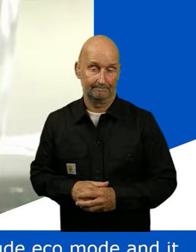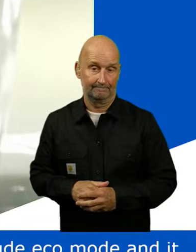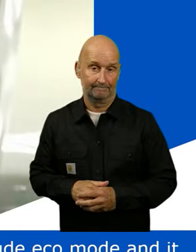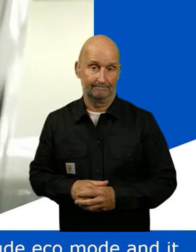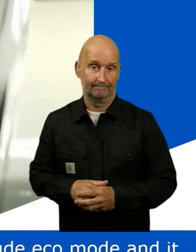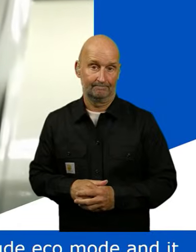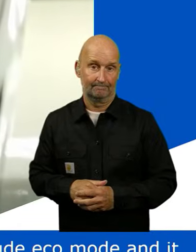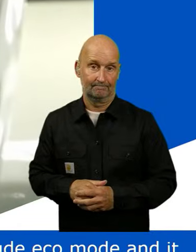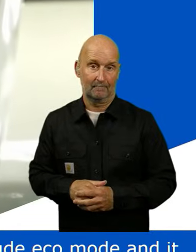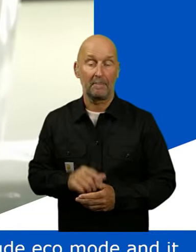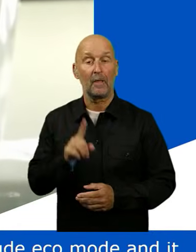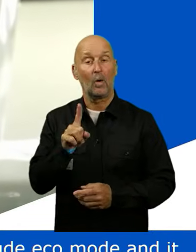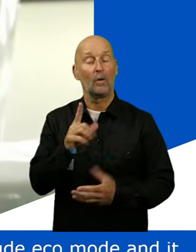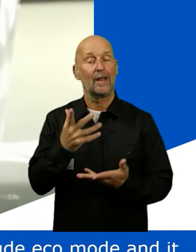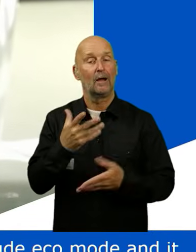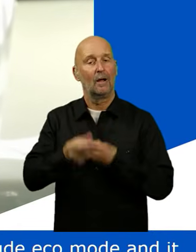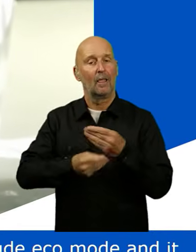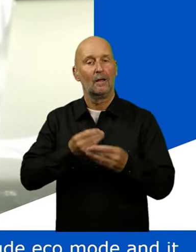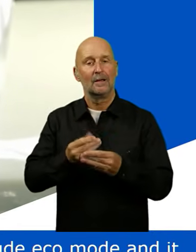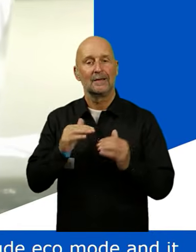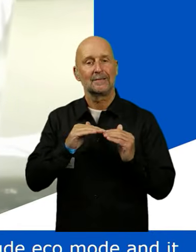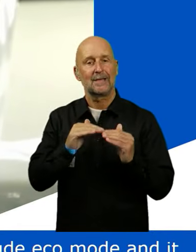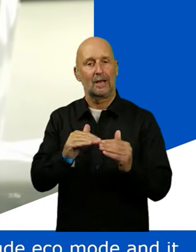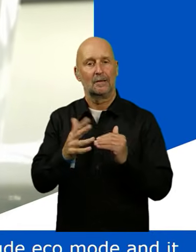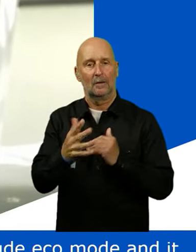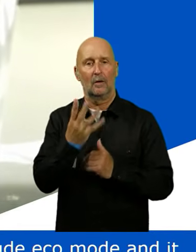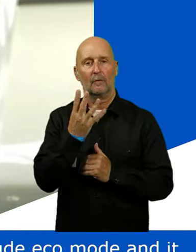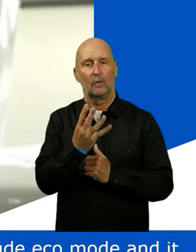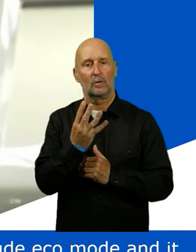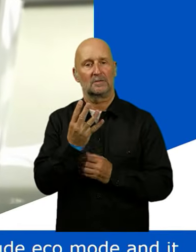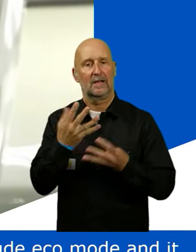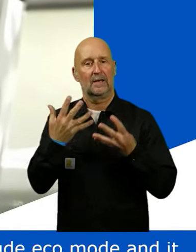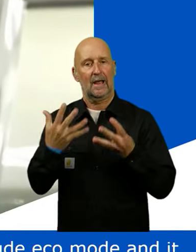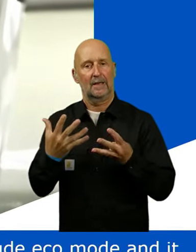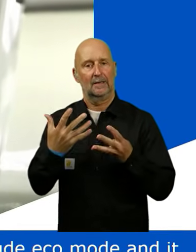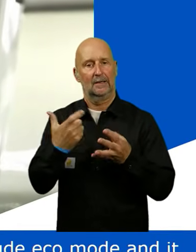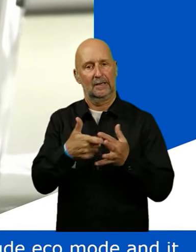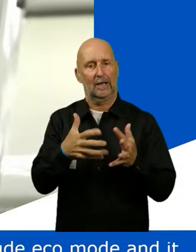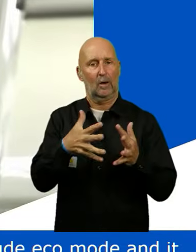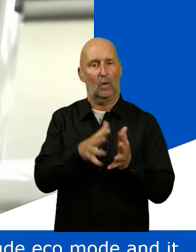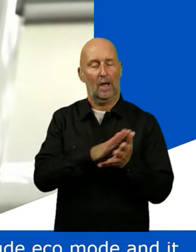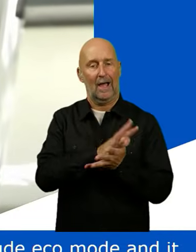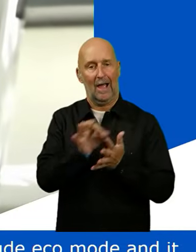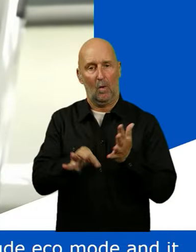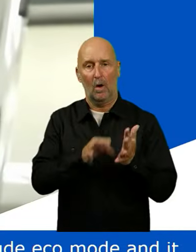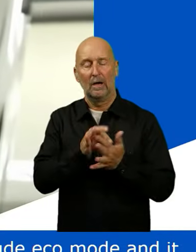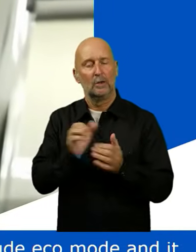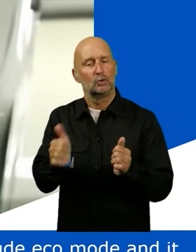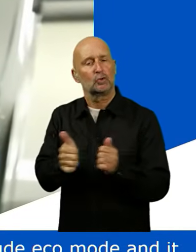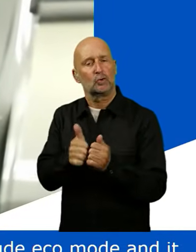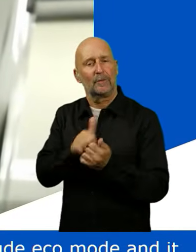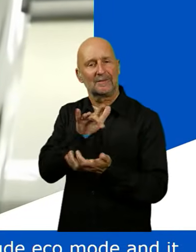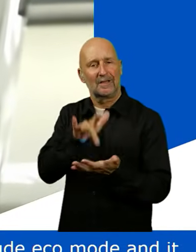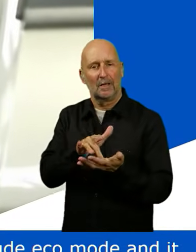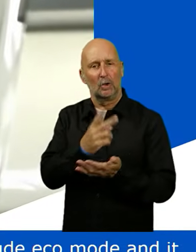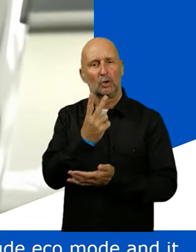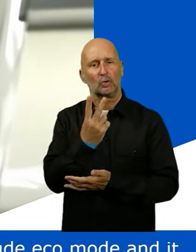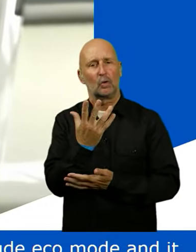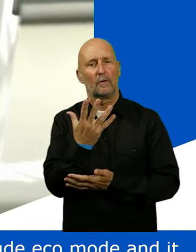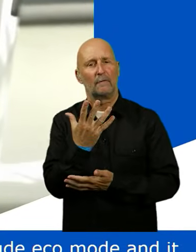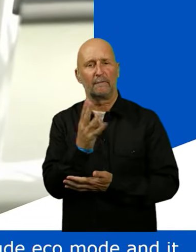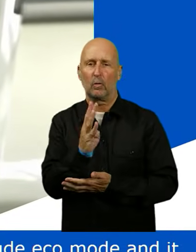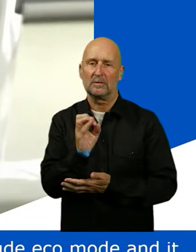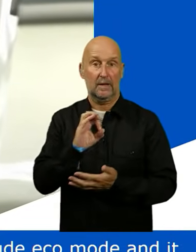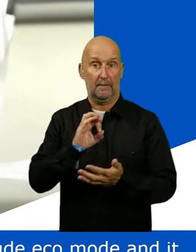charge. Speaking of batteries, the standard one is a 49 kilowatt hour battery, and that has a city-friendly range of 214